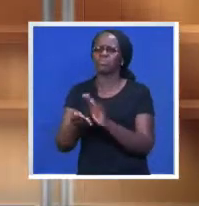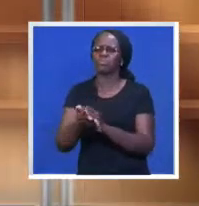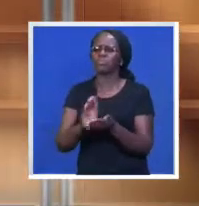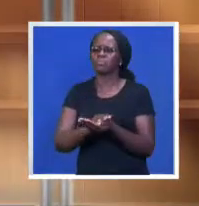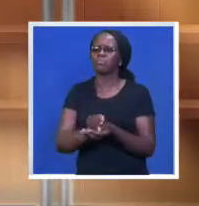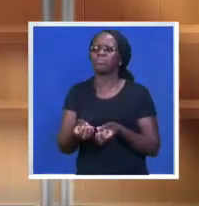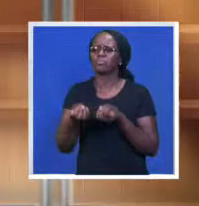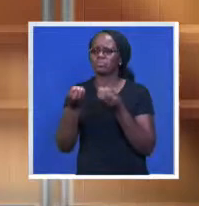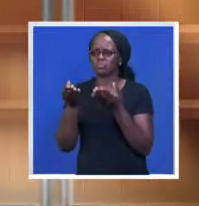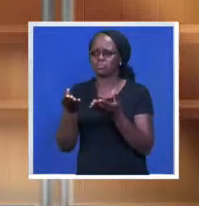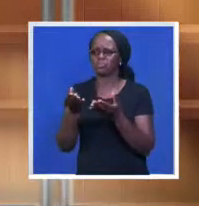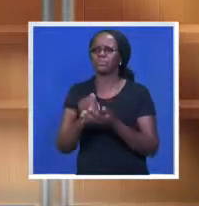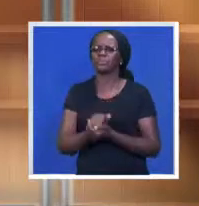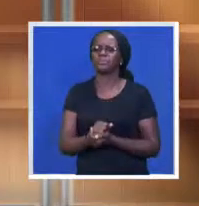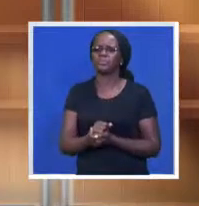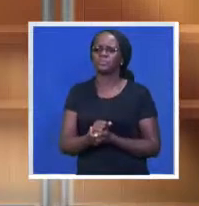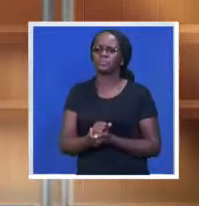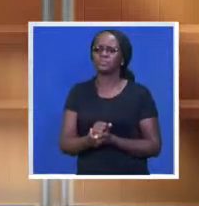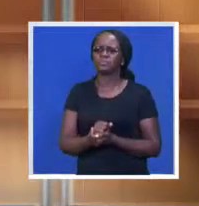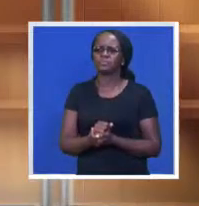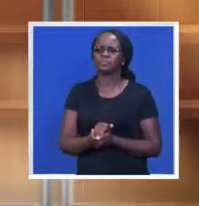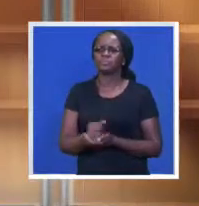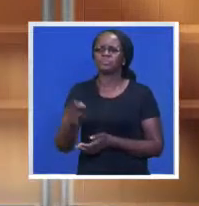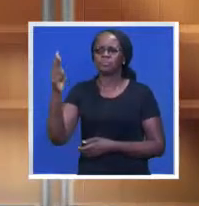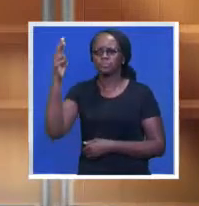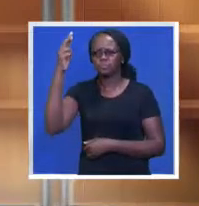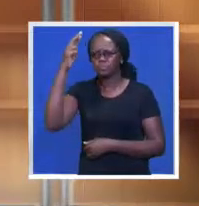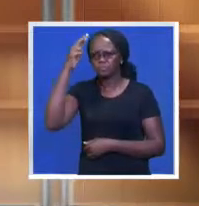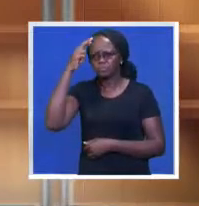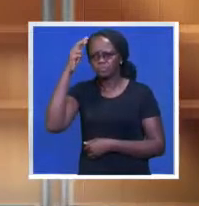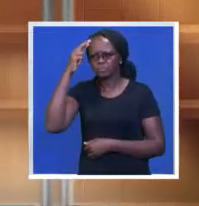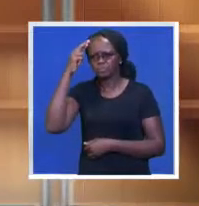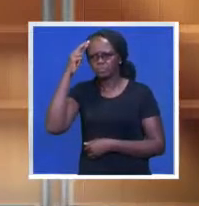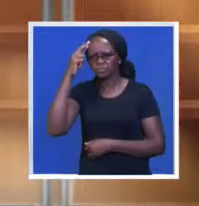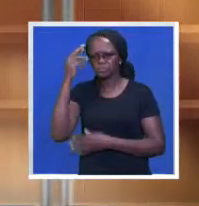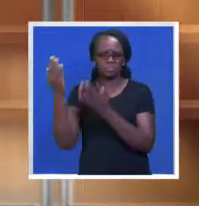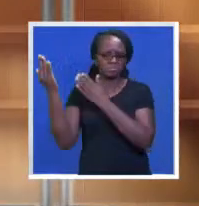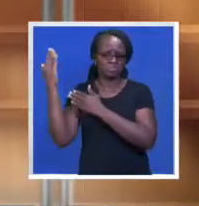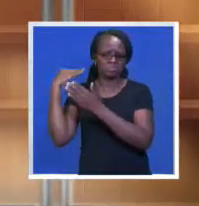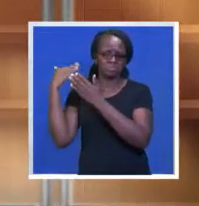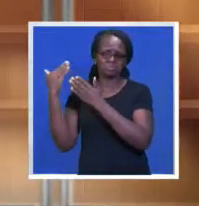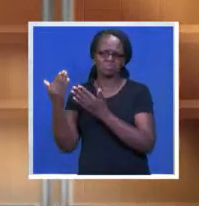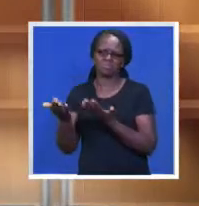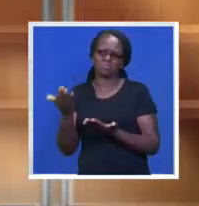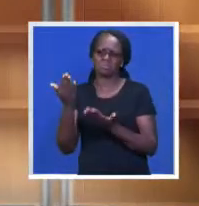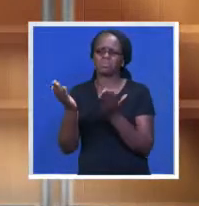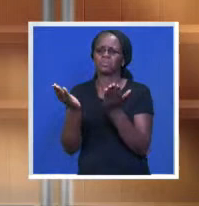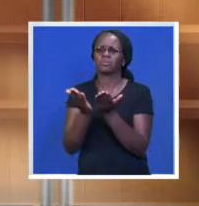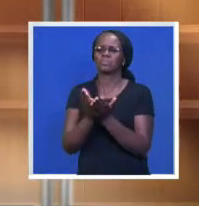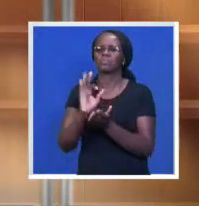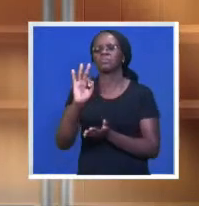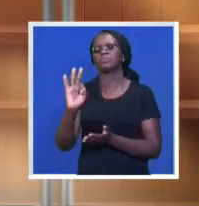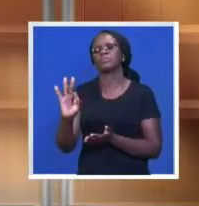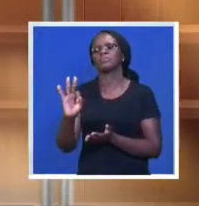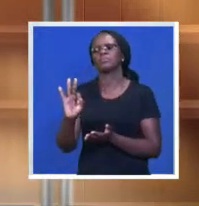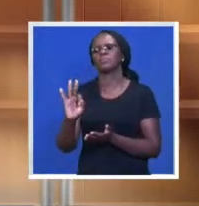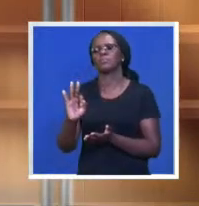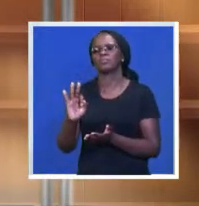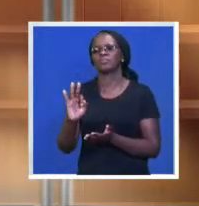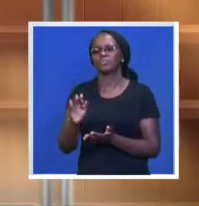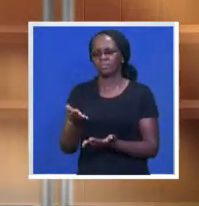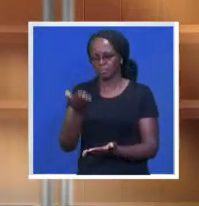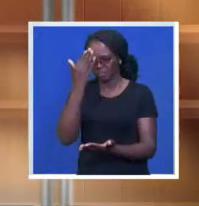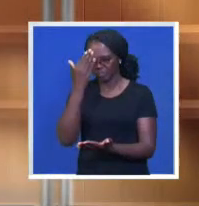Now, just to as a reminder, in previous grades, especially maybe grade 3, you learned about